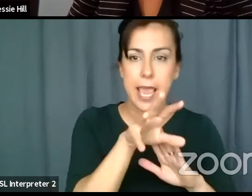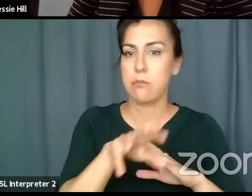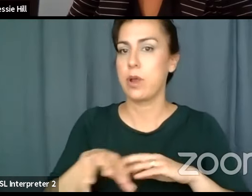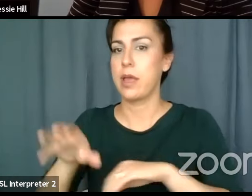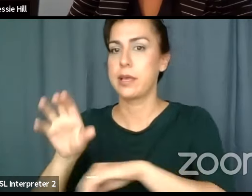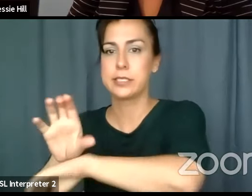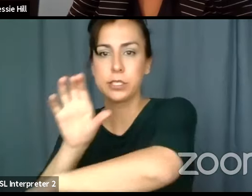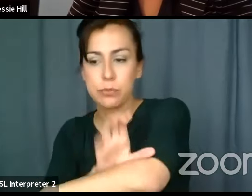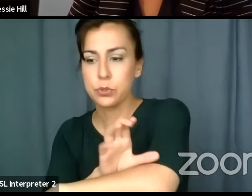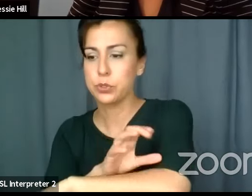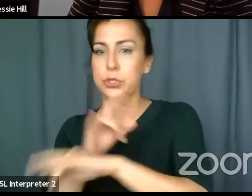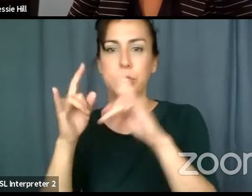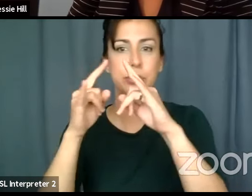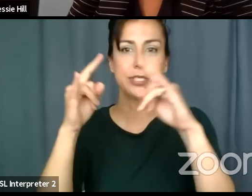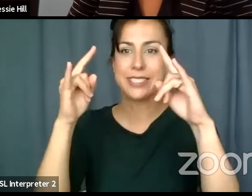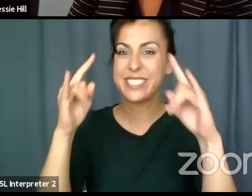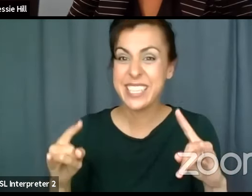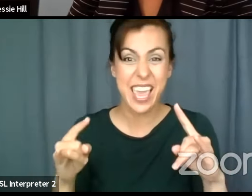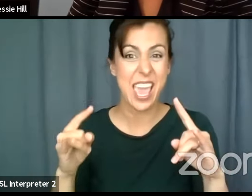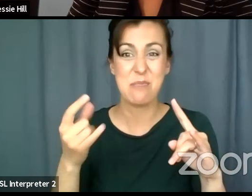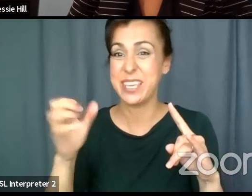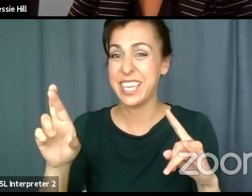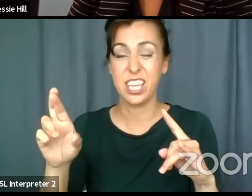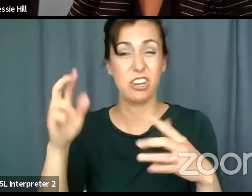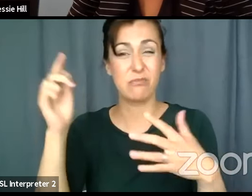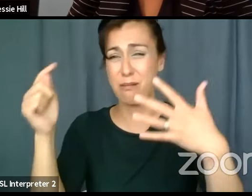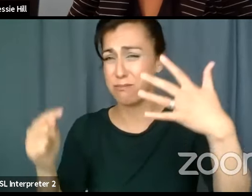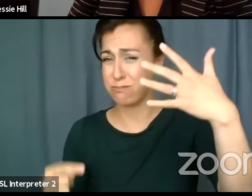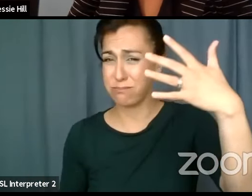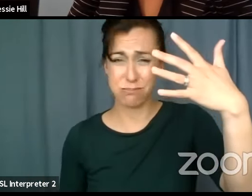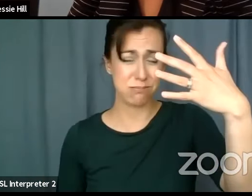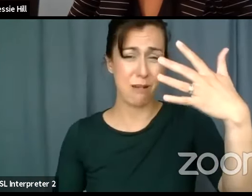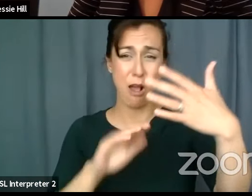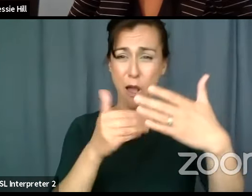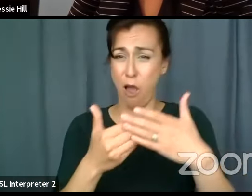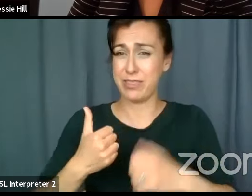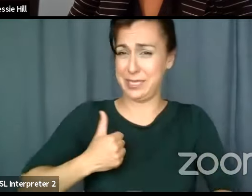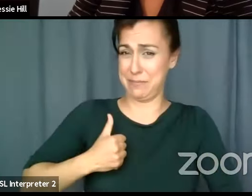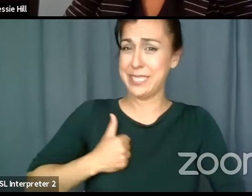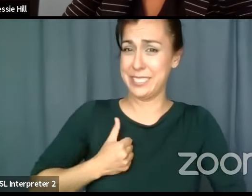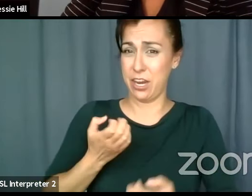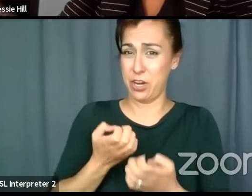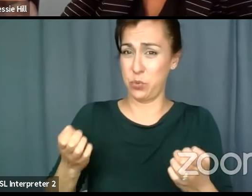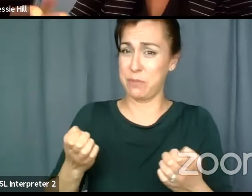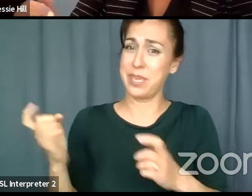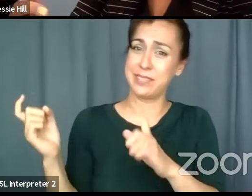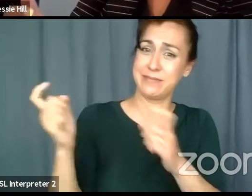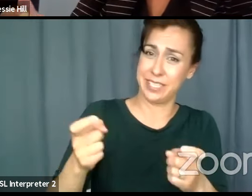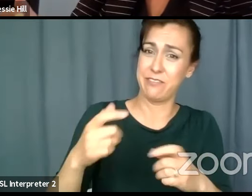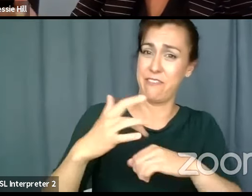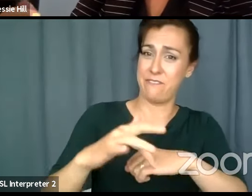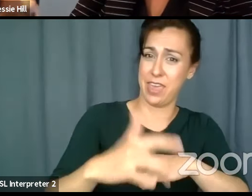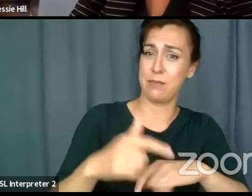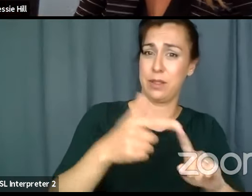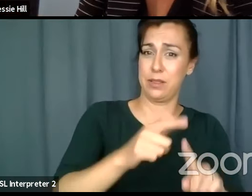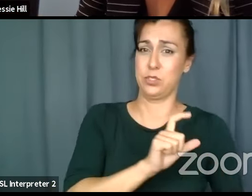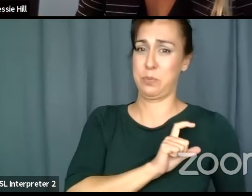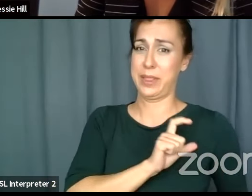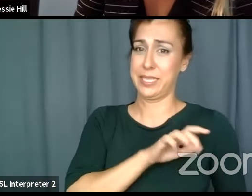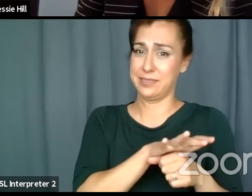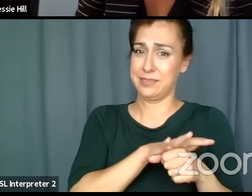camping gear. All right. So I'm just going to give you a little bit of background about this. This particular rule or this particular